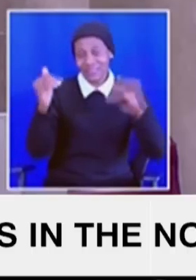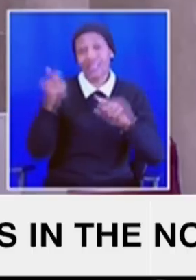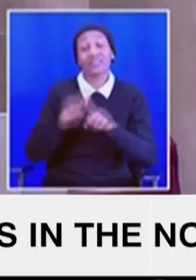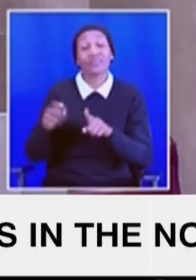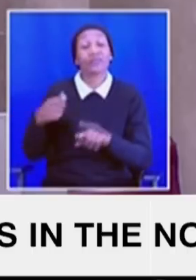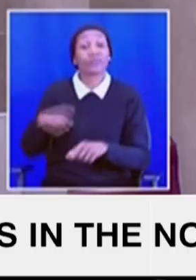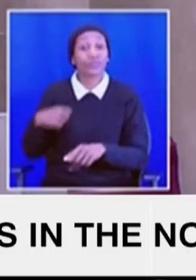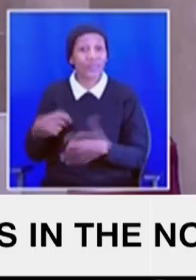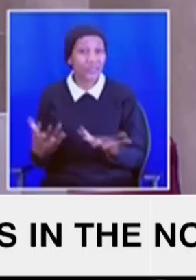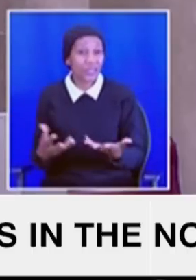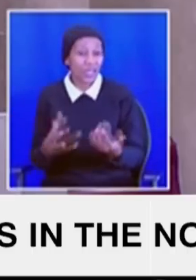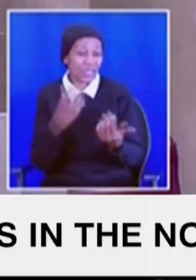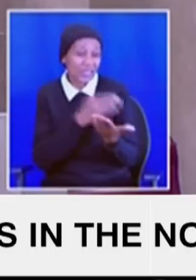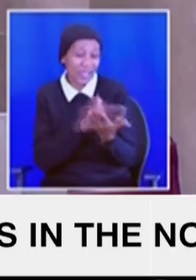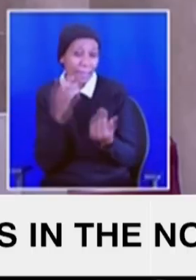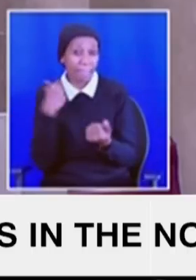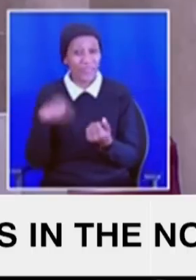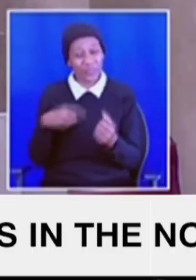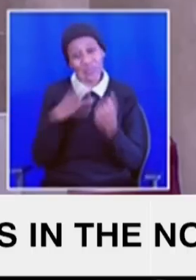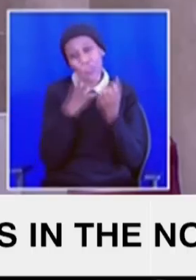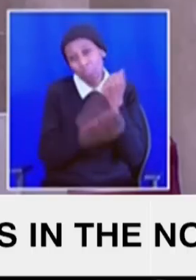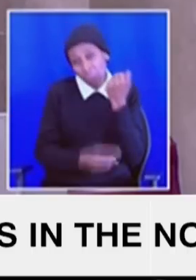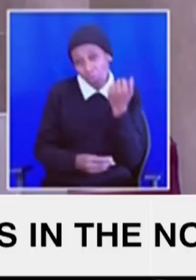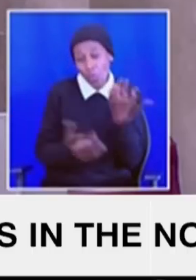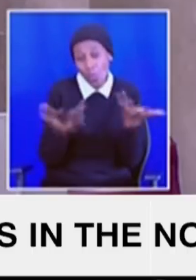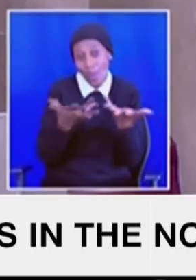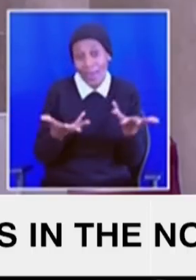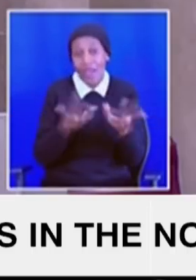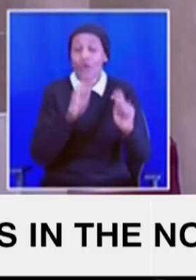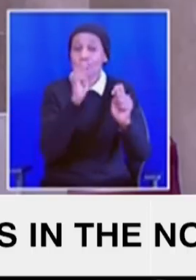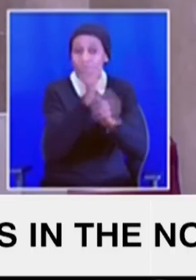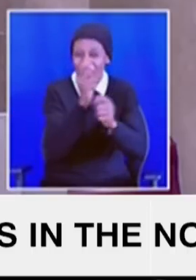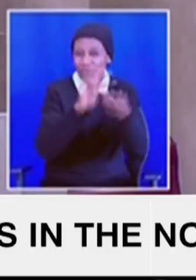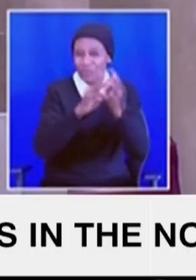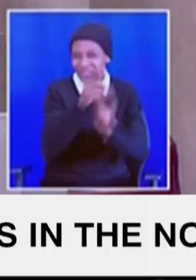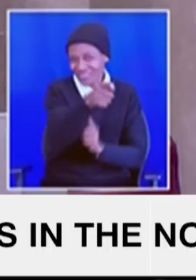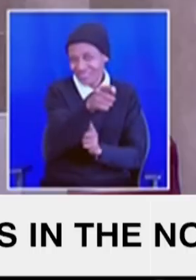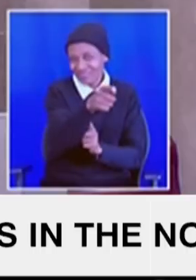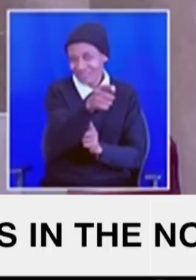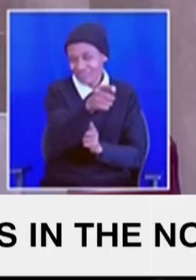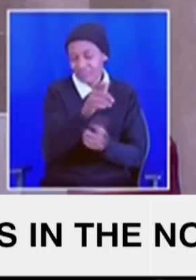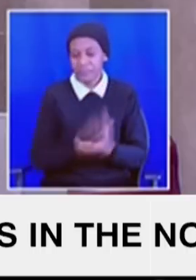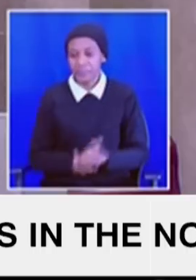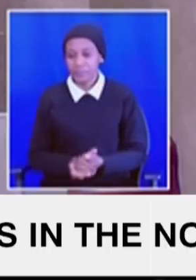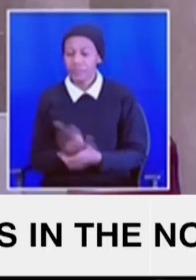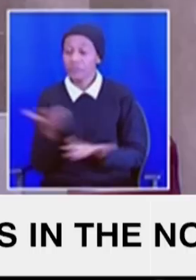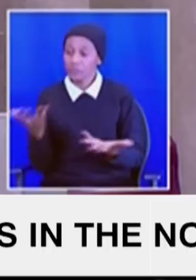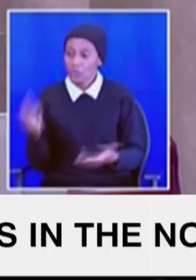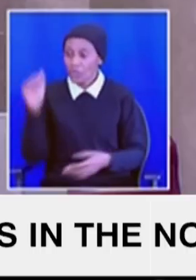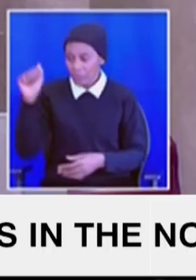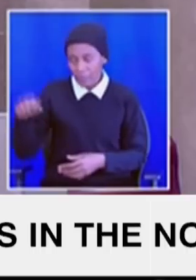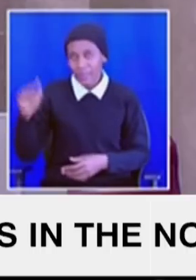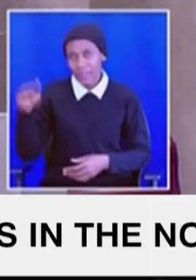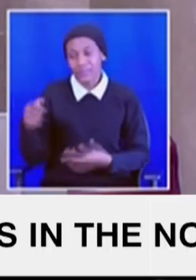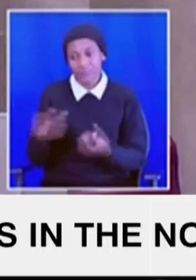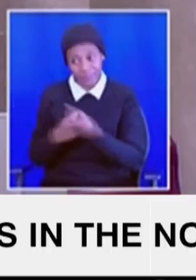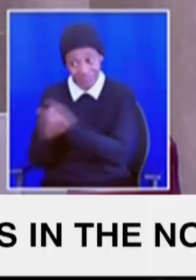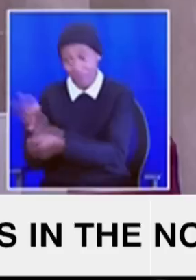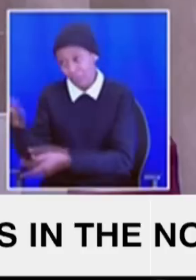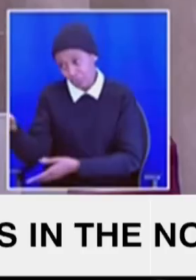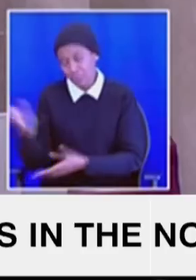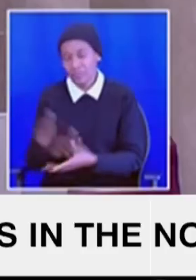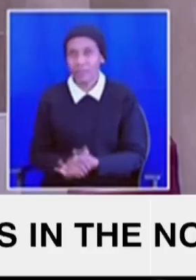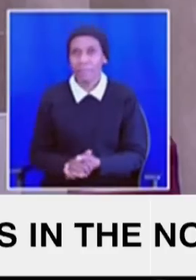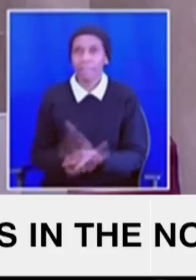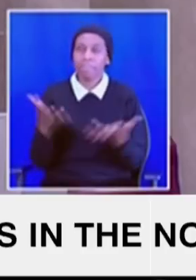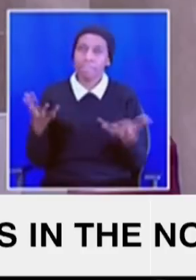particularly the poorer ones, more in rural areas. So, yes, indeed, I agree with you